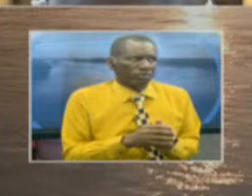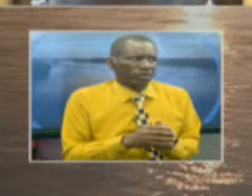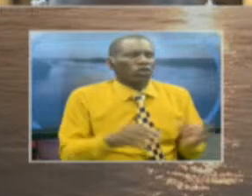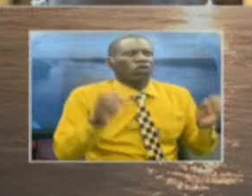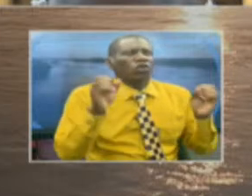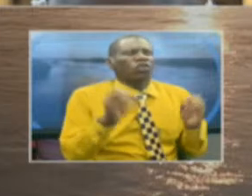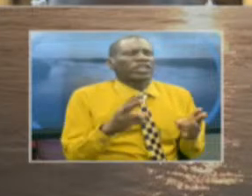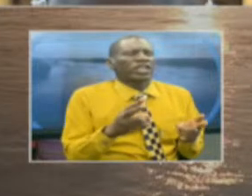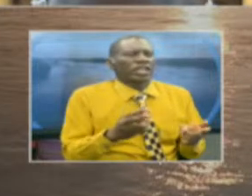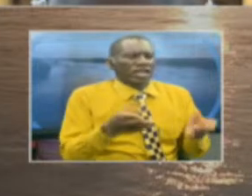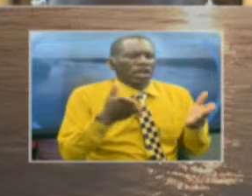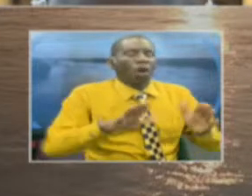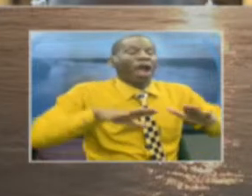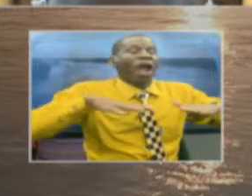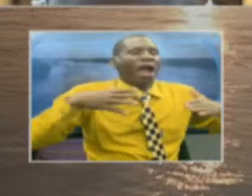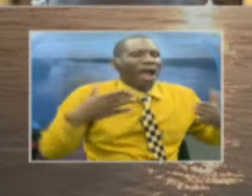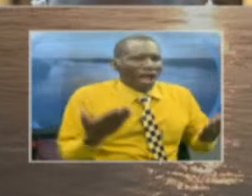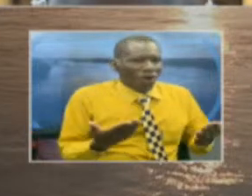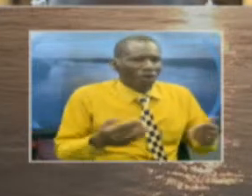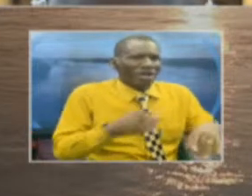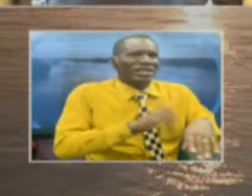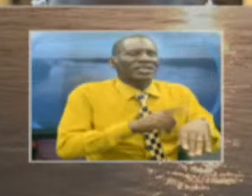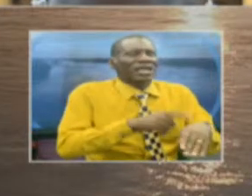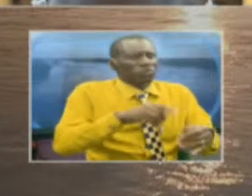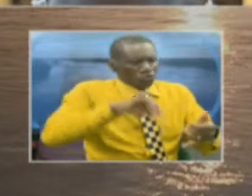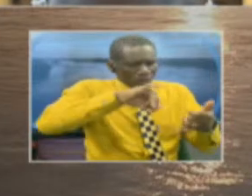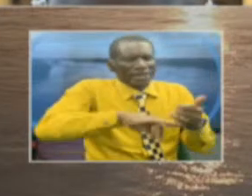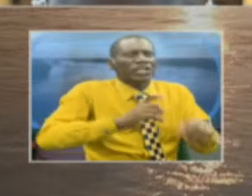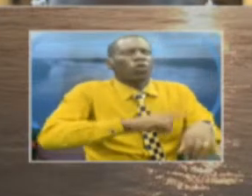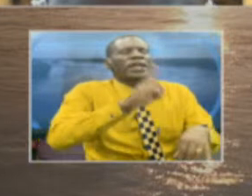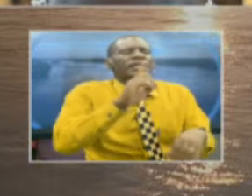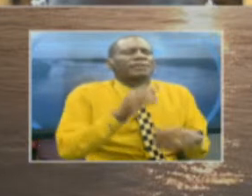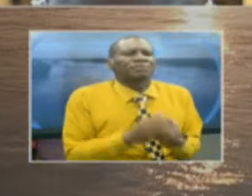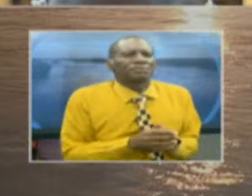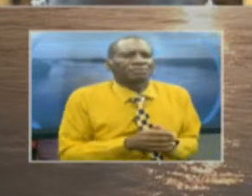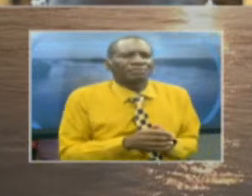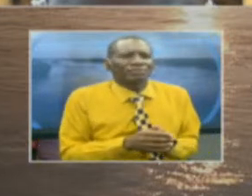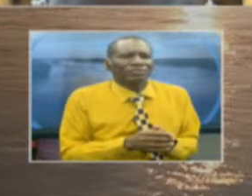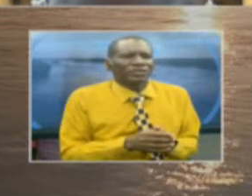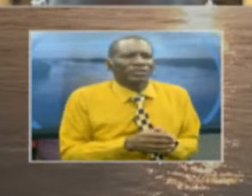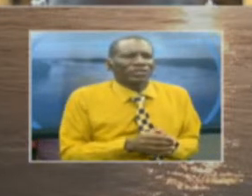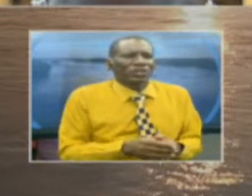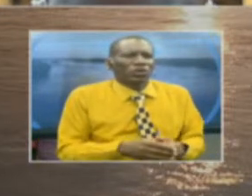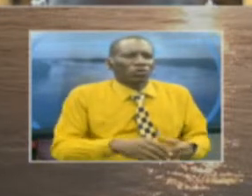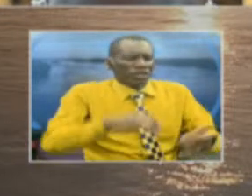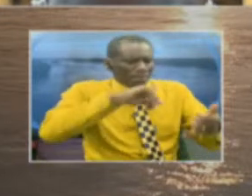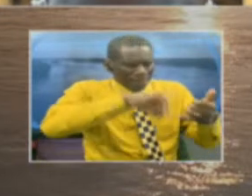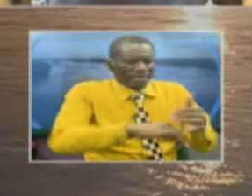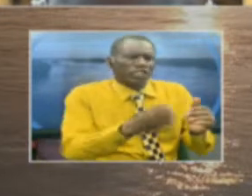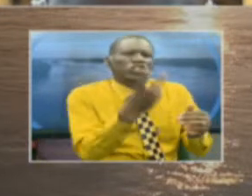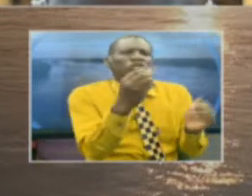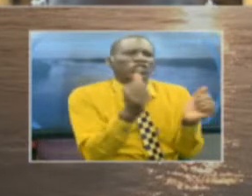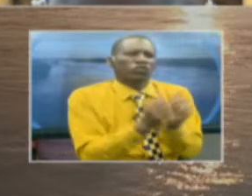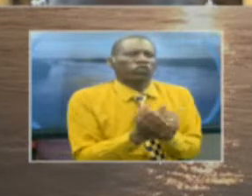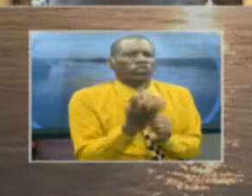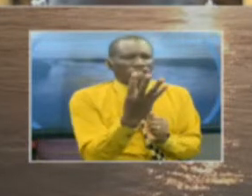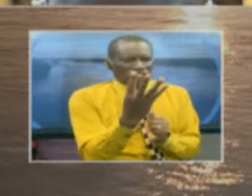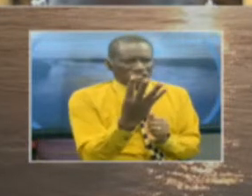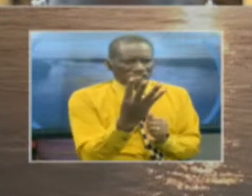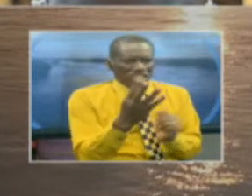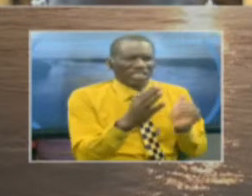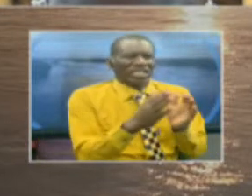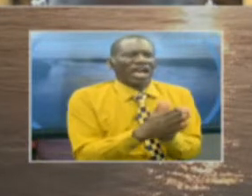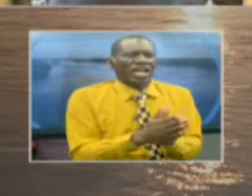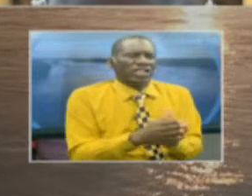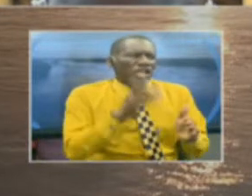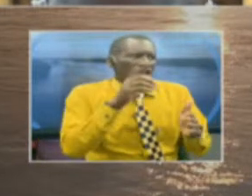okay, and when did you get married? We got married in 2014. And at